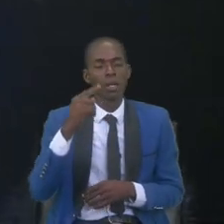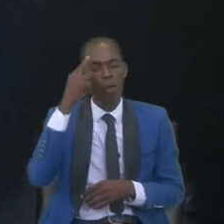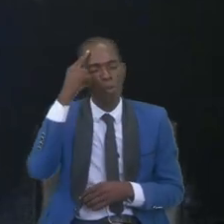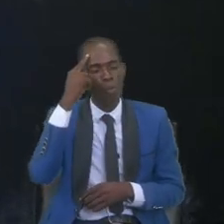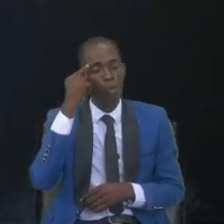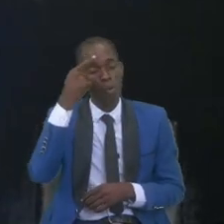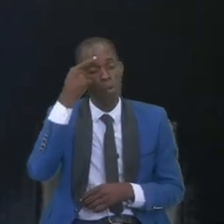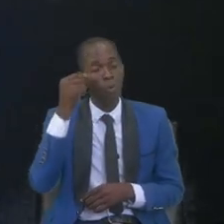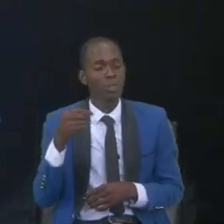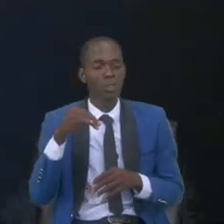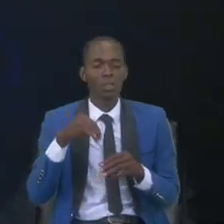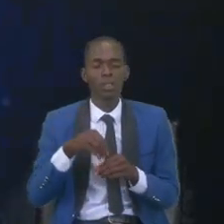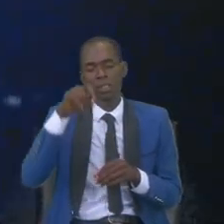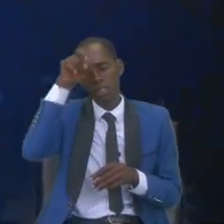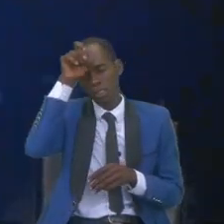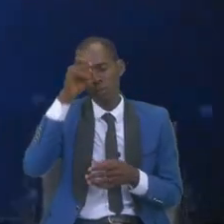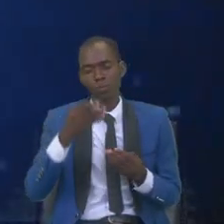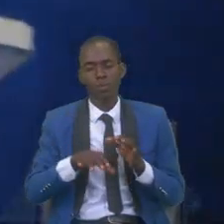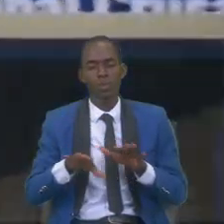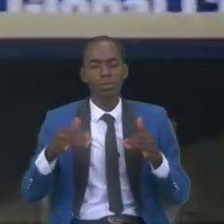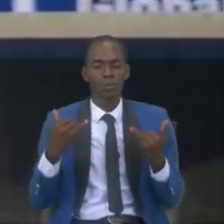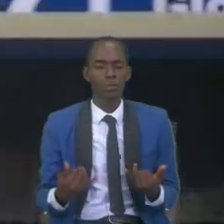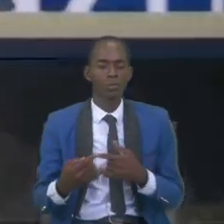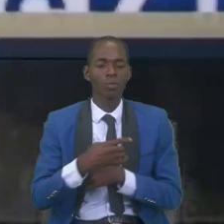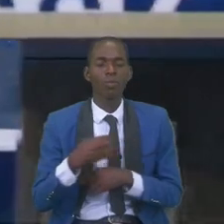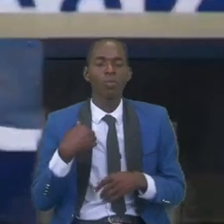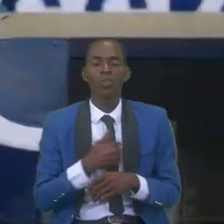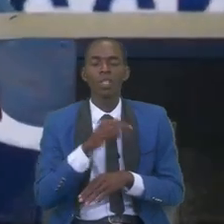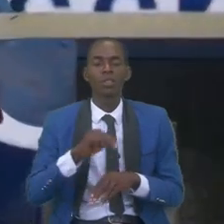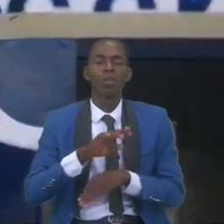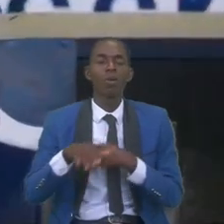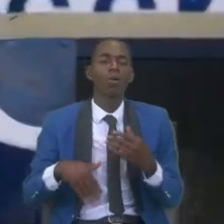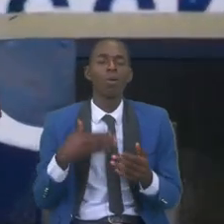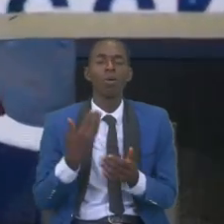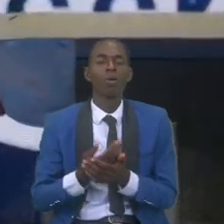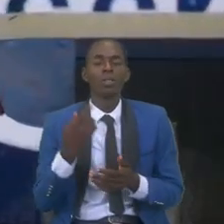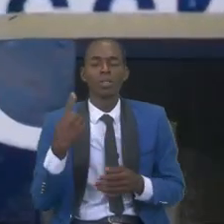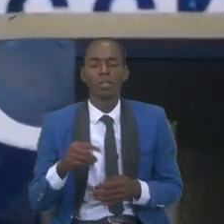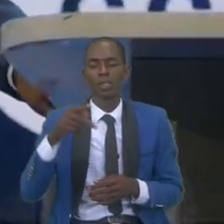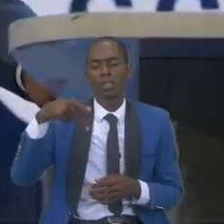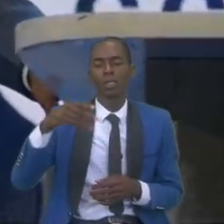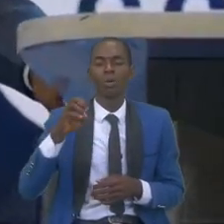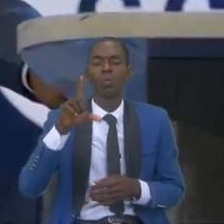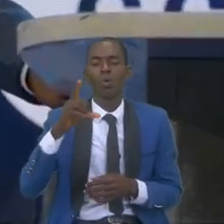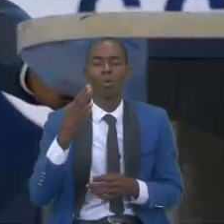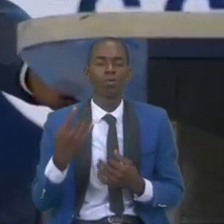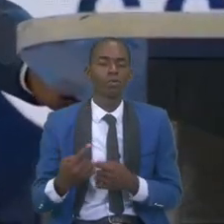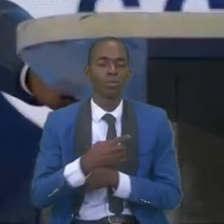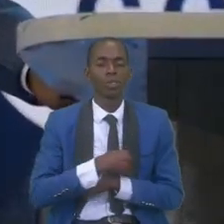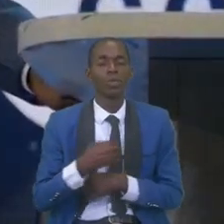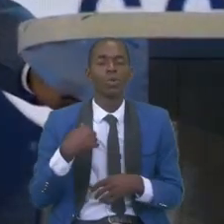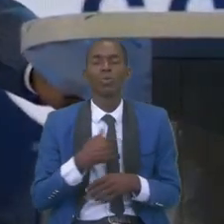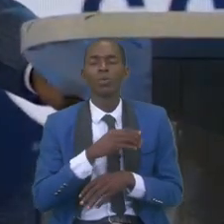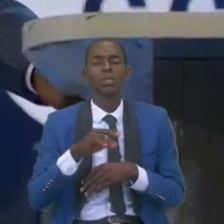Egypt today. And we need all those, the Paul of today. We need all those Peters